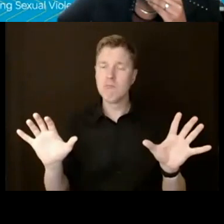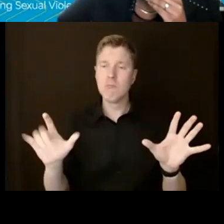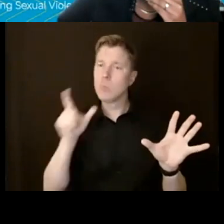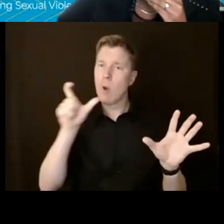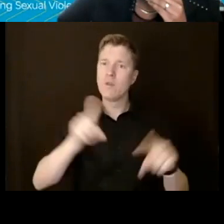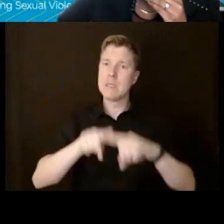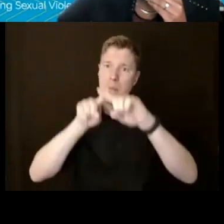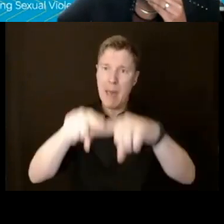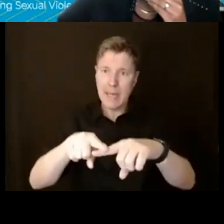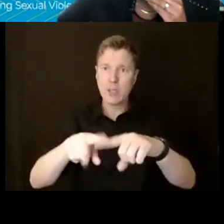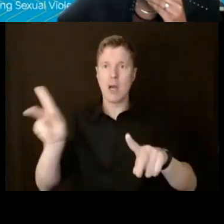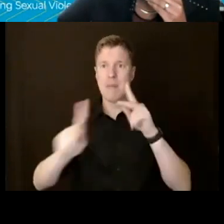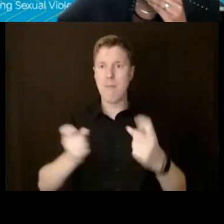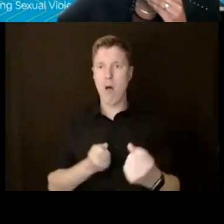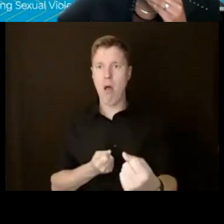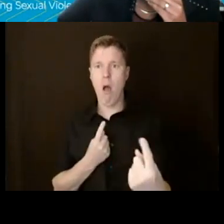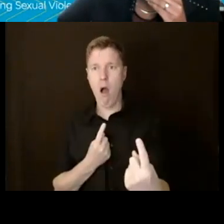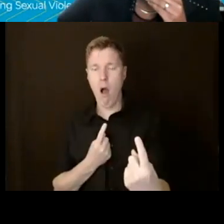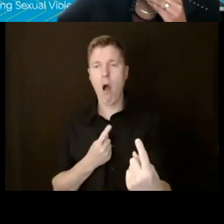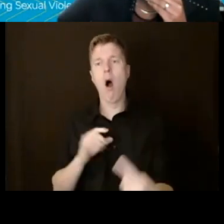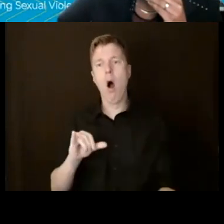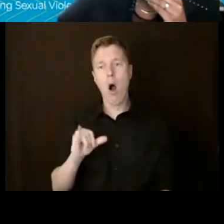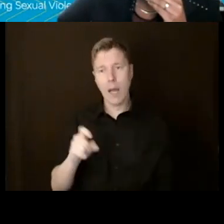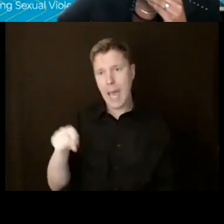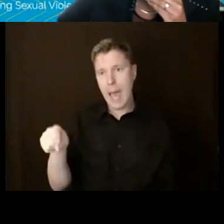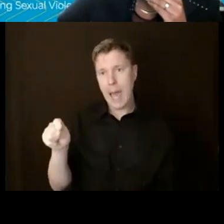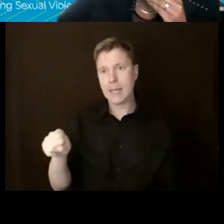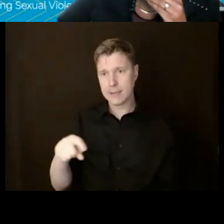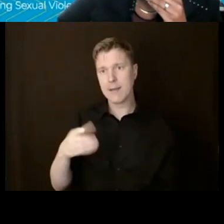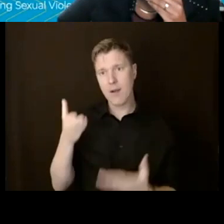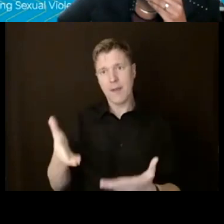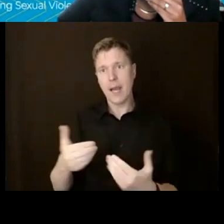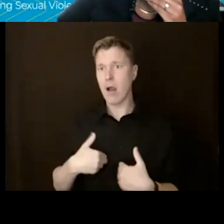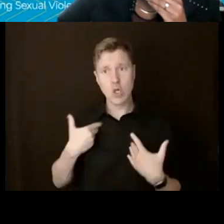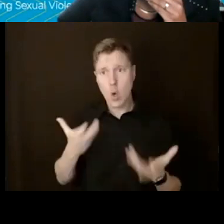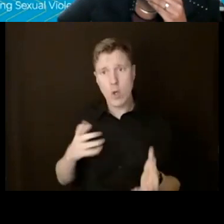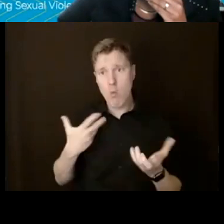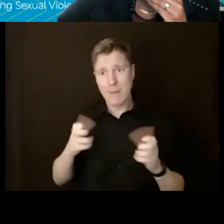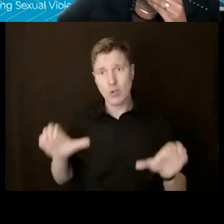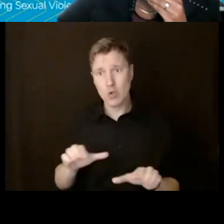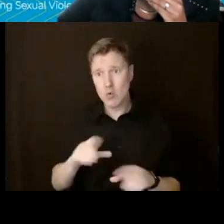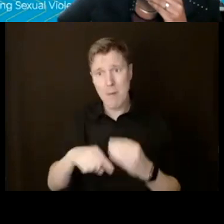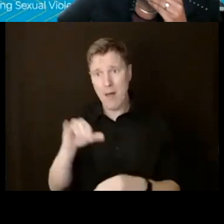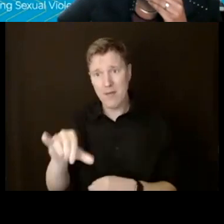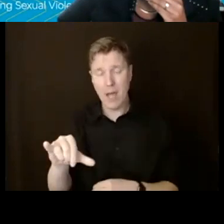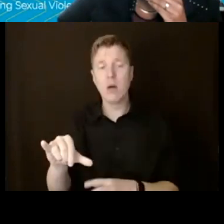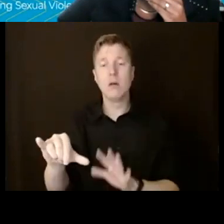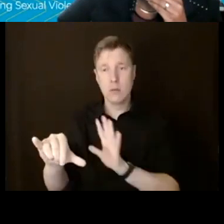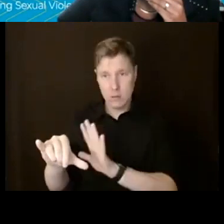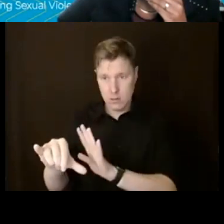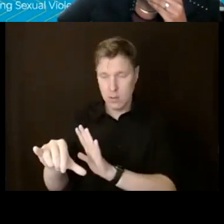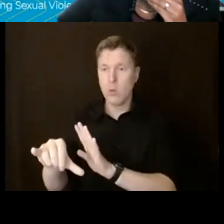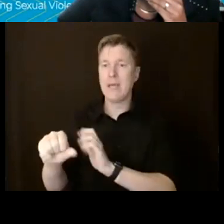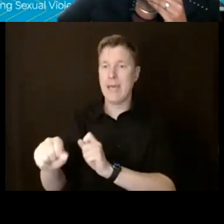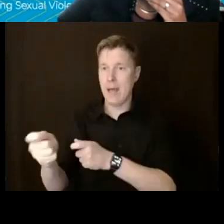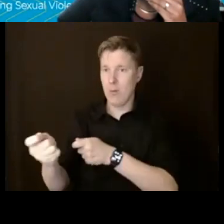people resonating with, yes, those things exist and I don't know what you want me to do about it. We can get people to a point of where